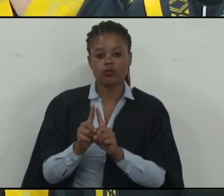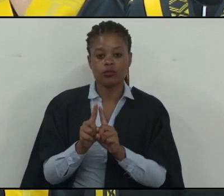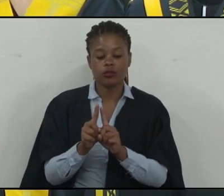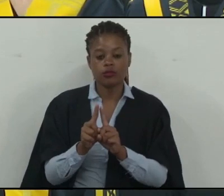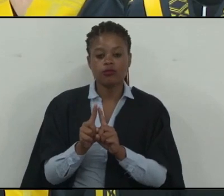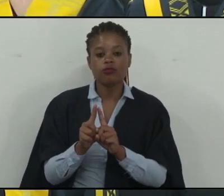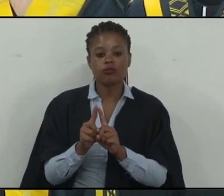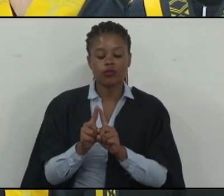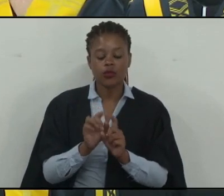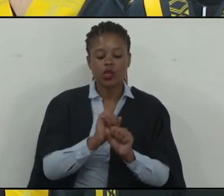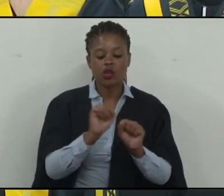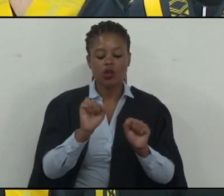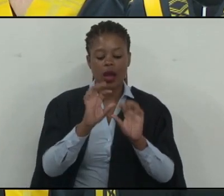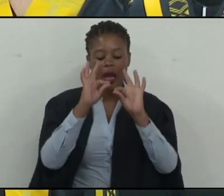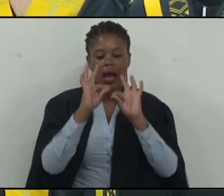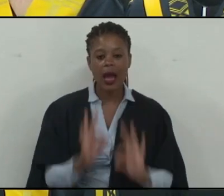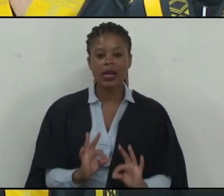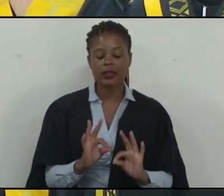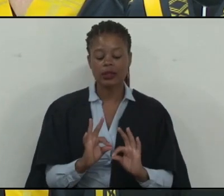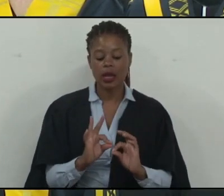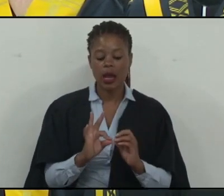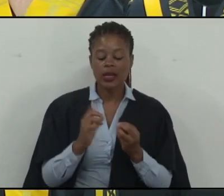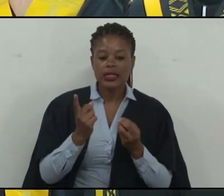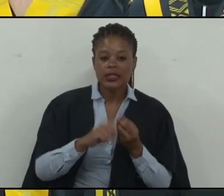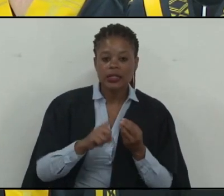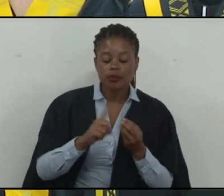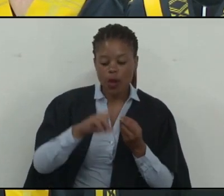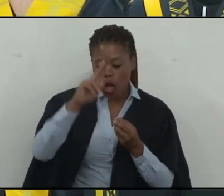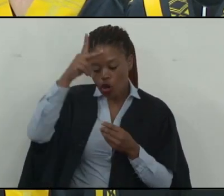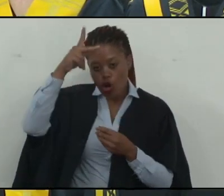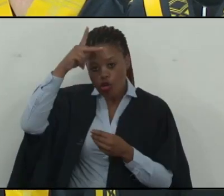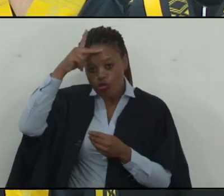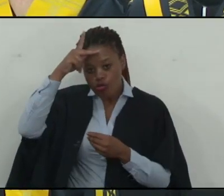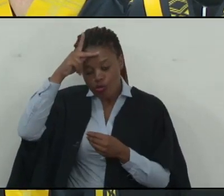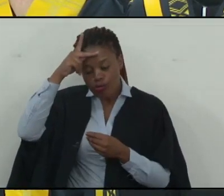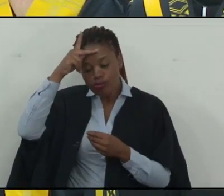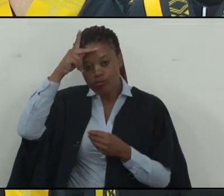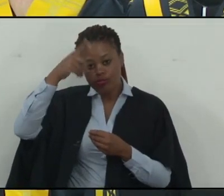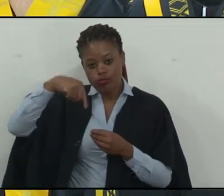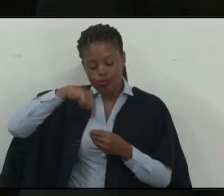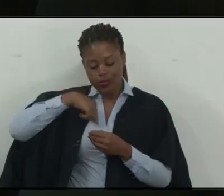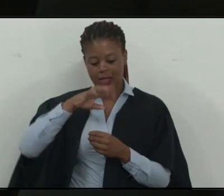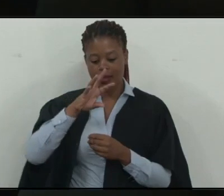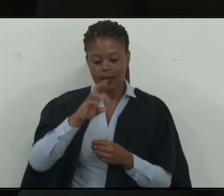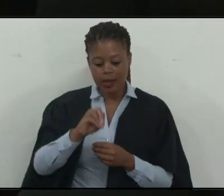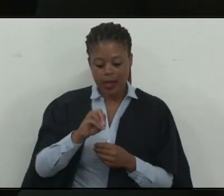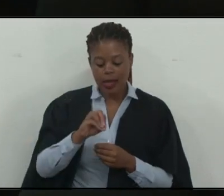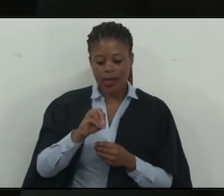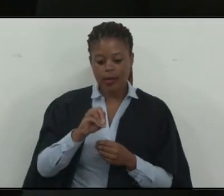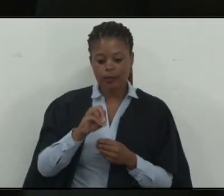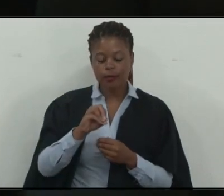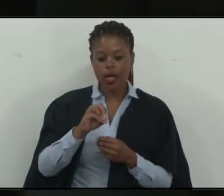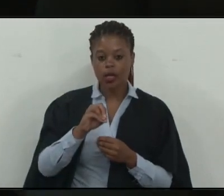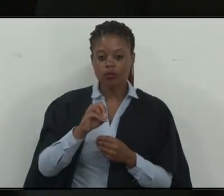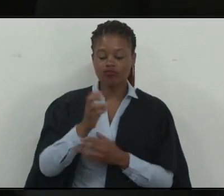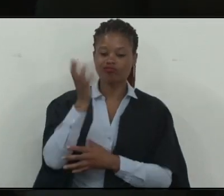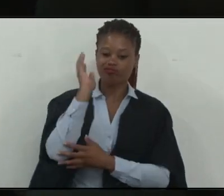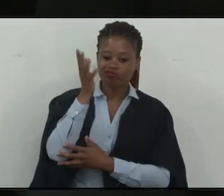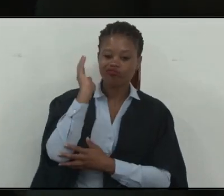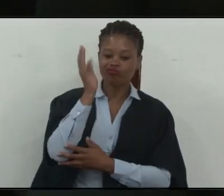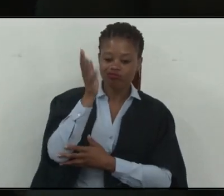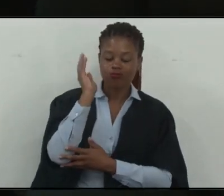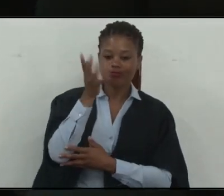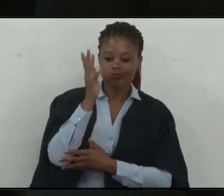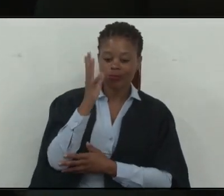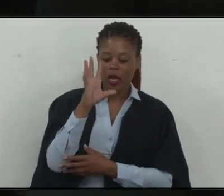your excellent disciplinary knowledge. And we will hear this through the citations that's